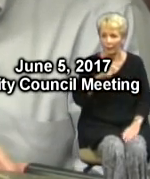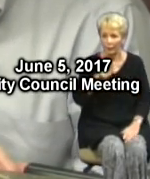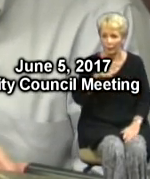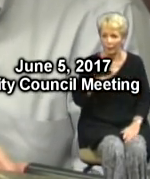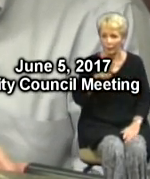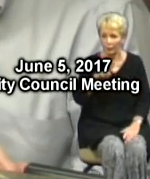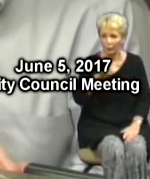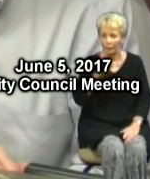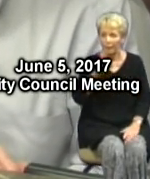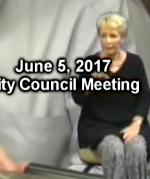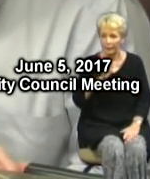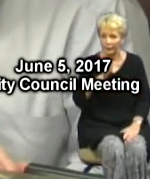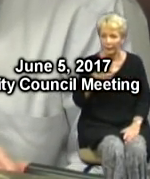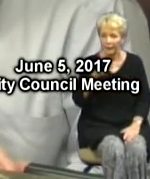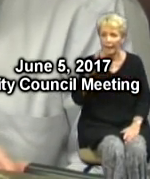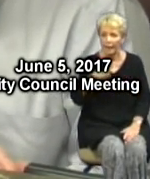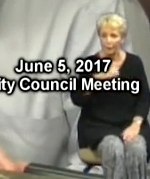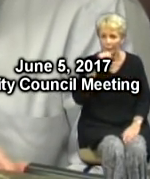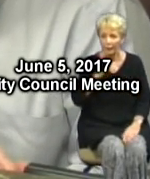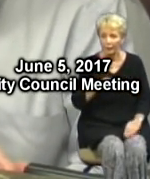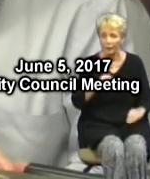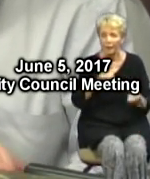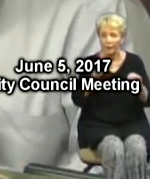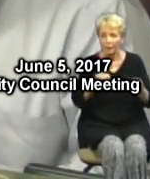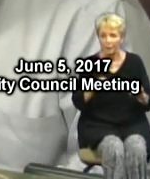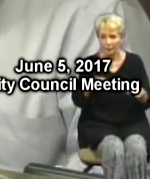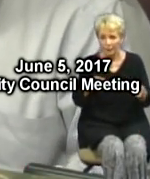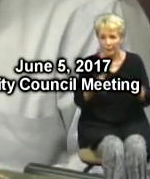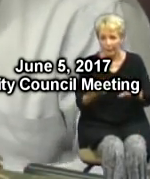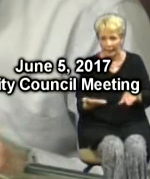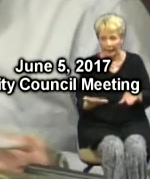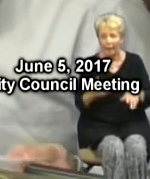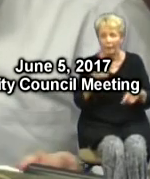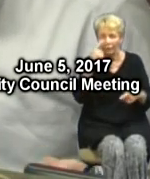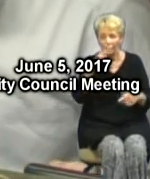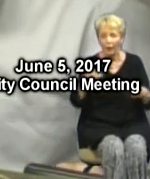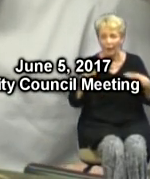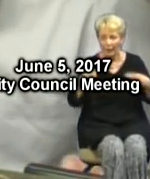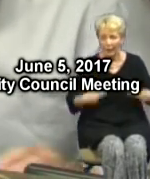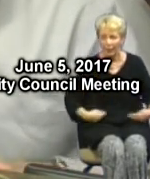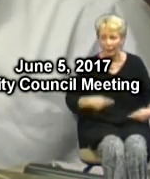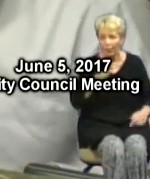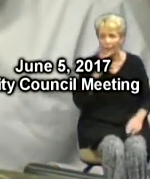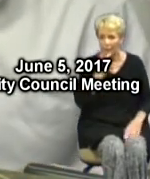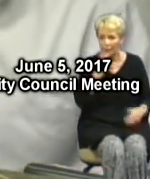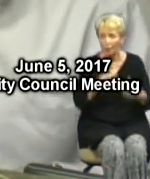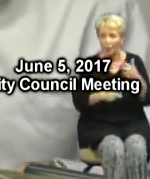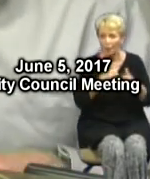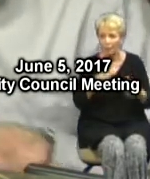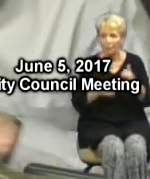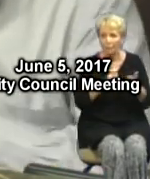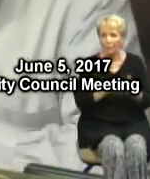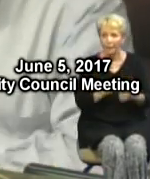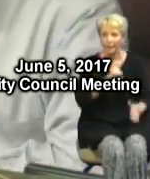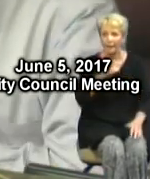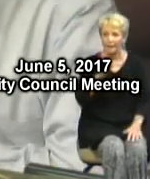25, 2017, when he had to be humanely put down due to severe health problems, and whereas Section